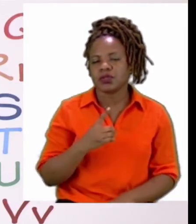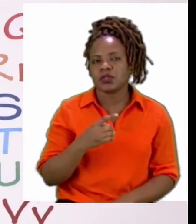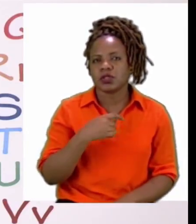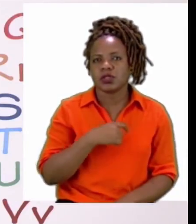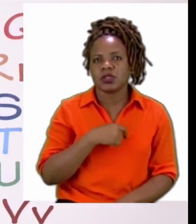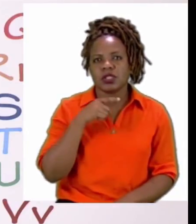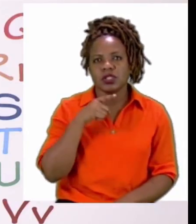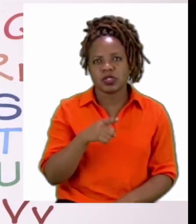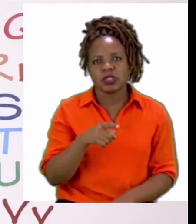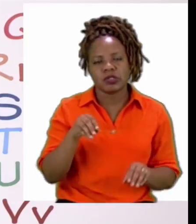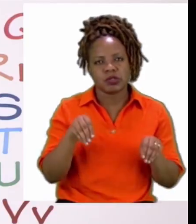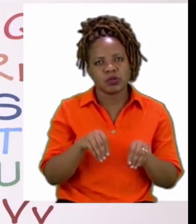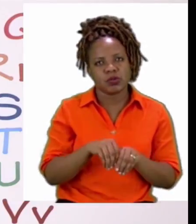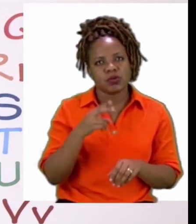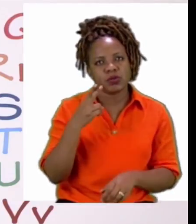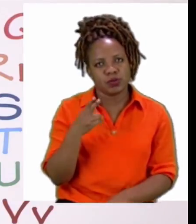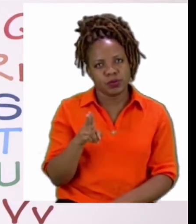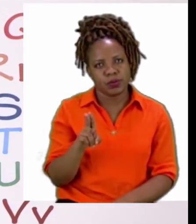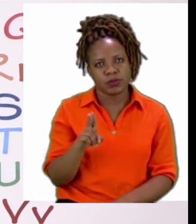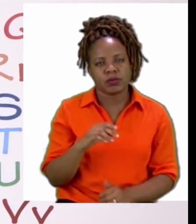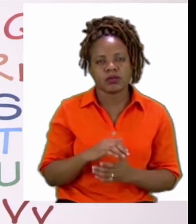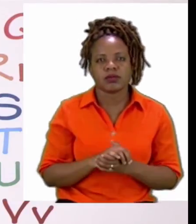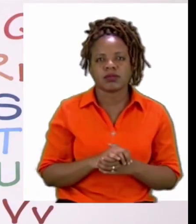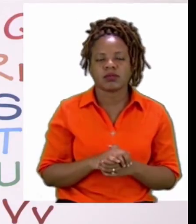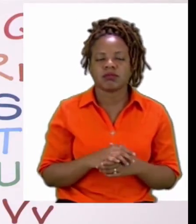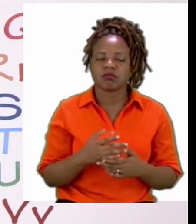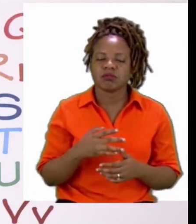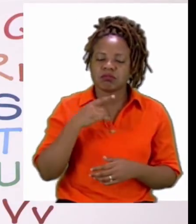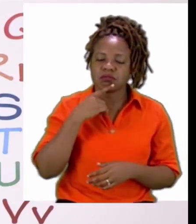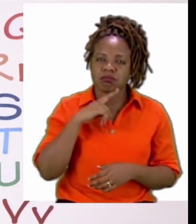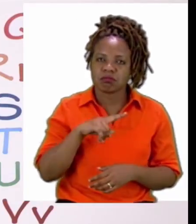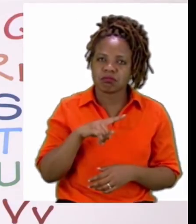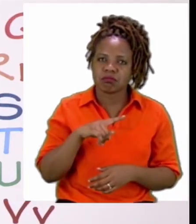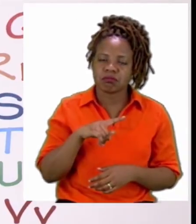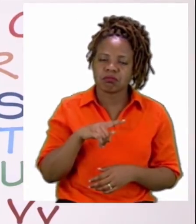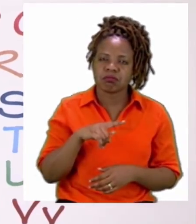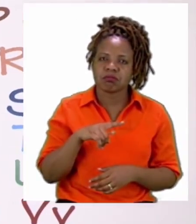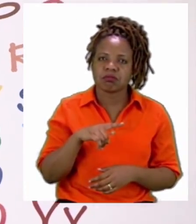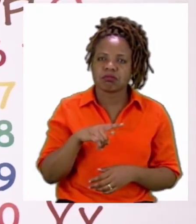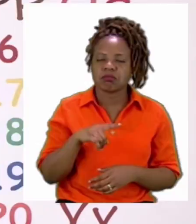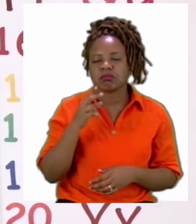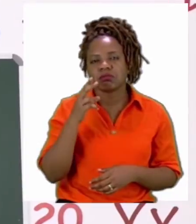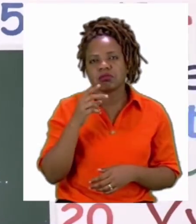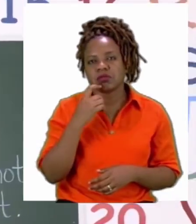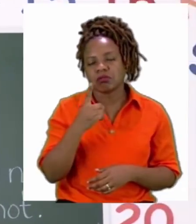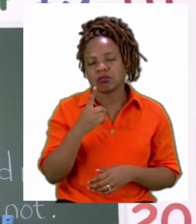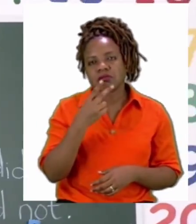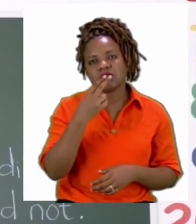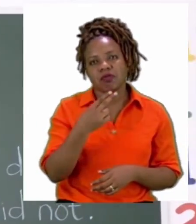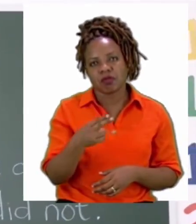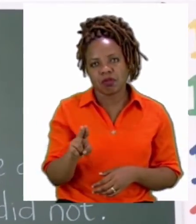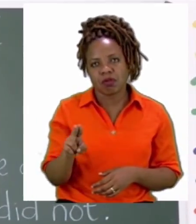not. And if it is a man, we will be saying no, he